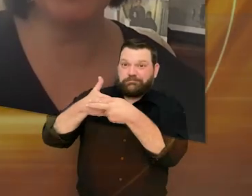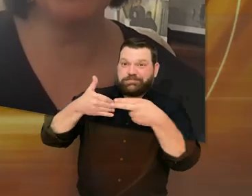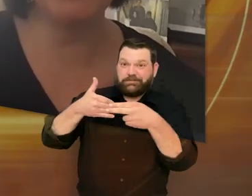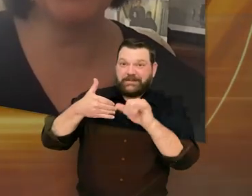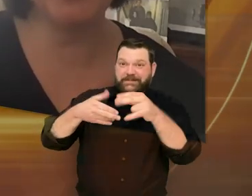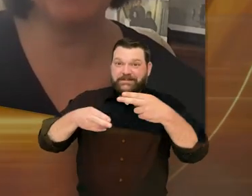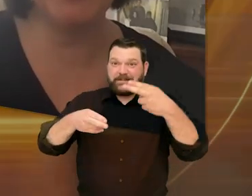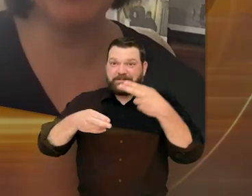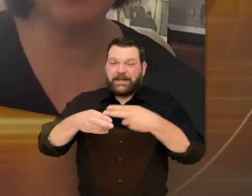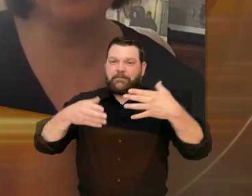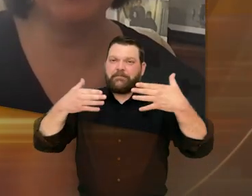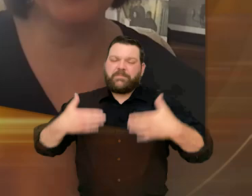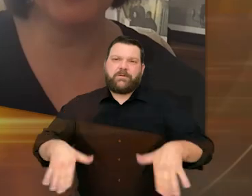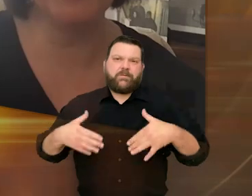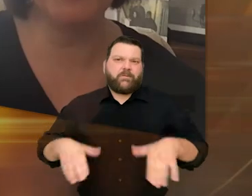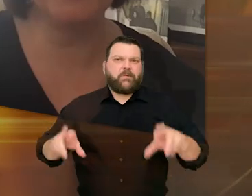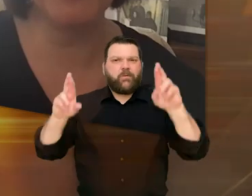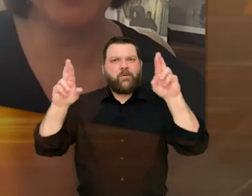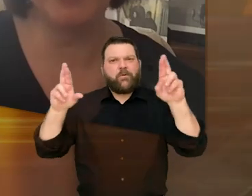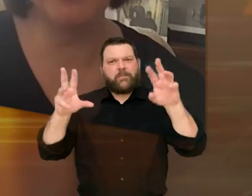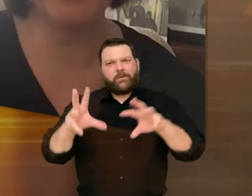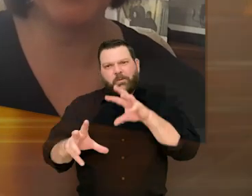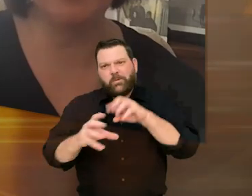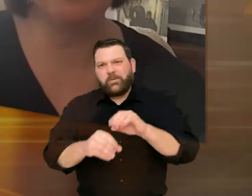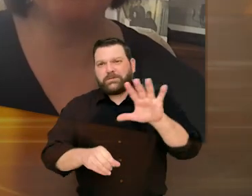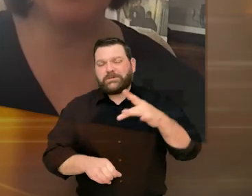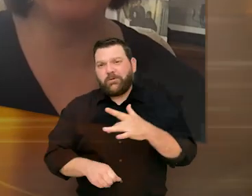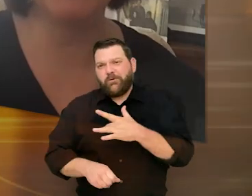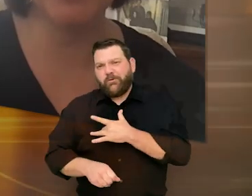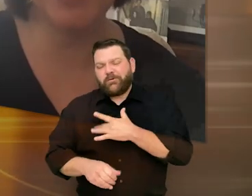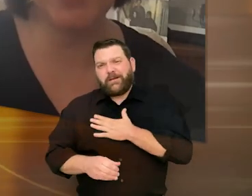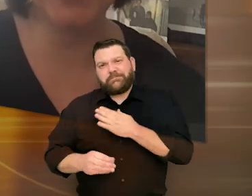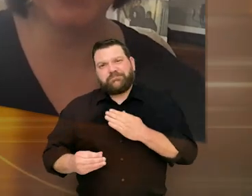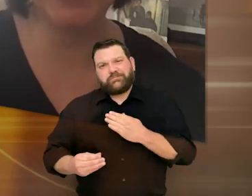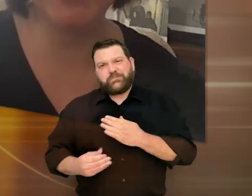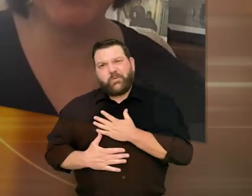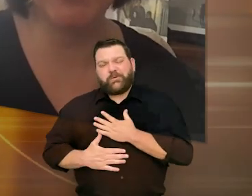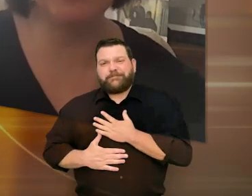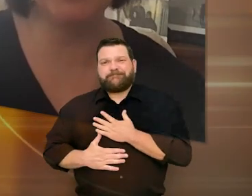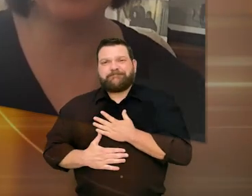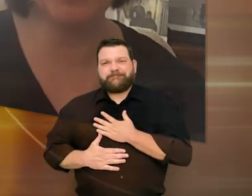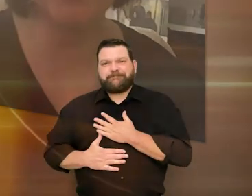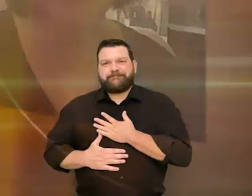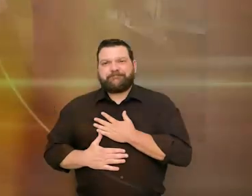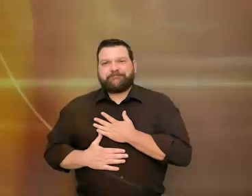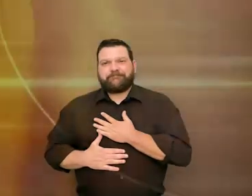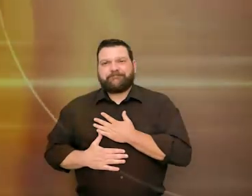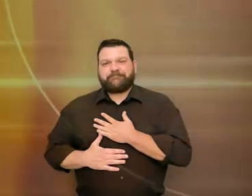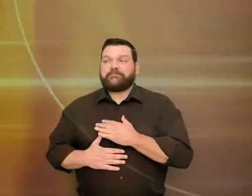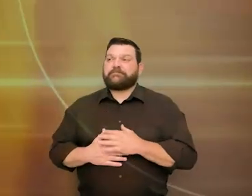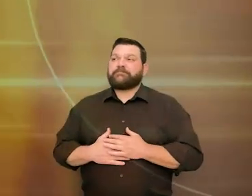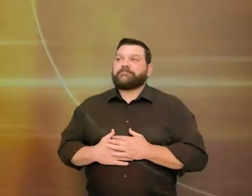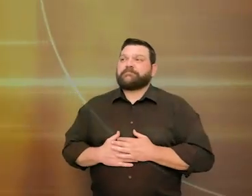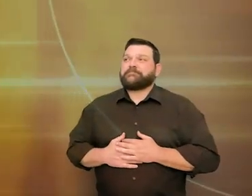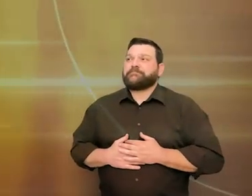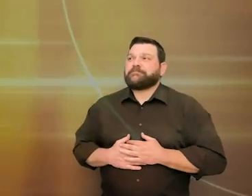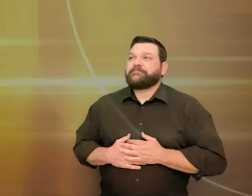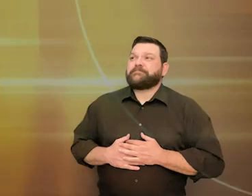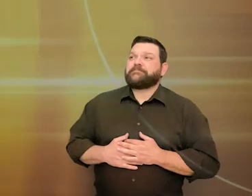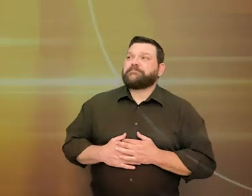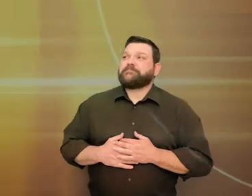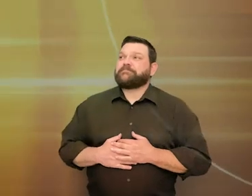May this award carry Gabriel's enormous heart and boundless joy. Thank you so much.